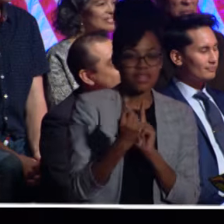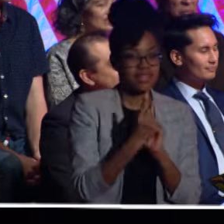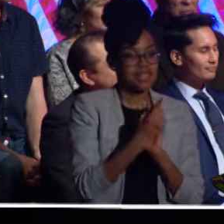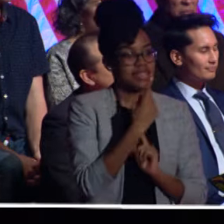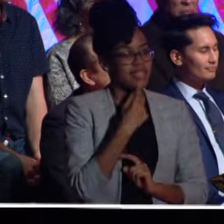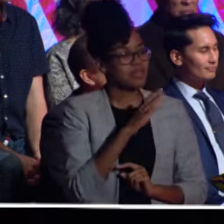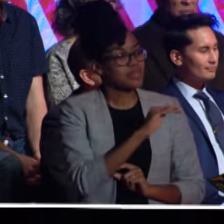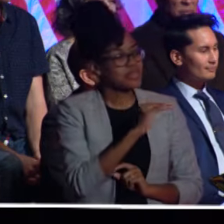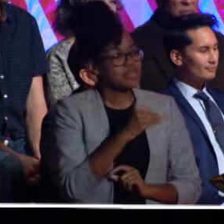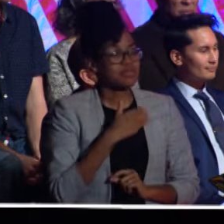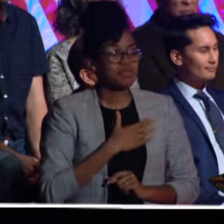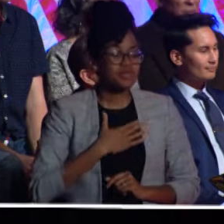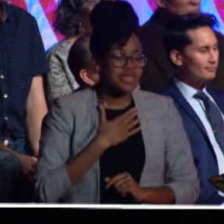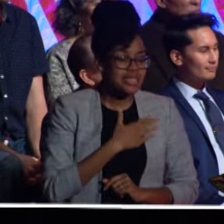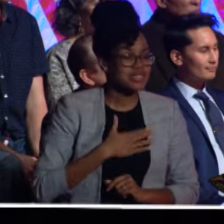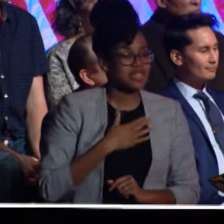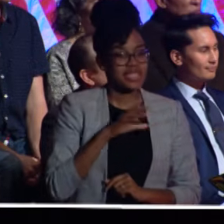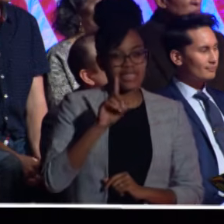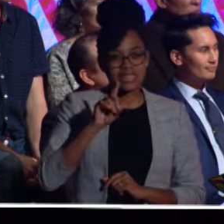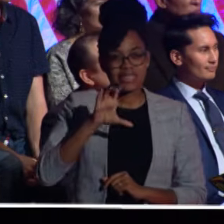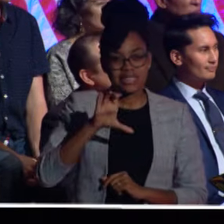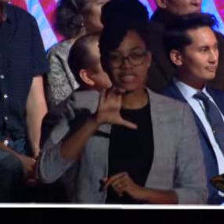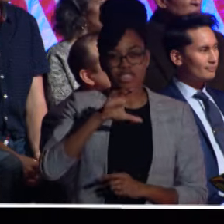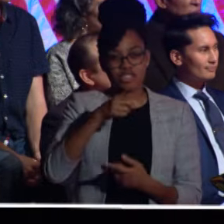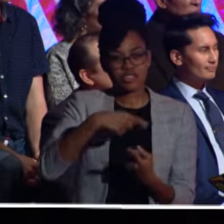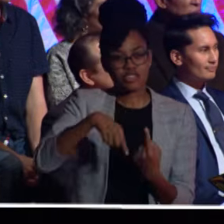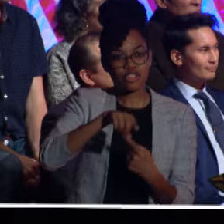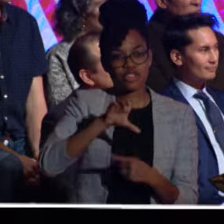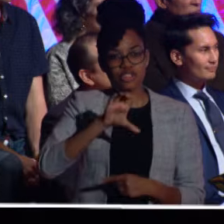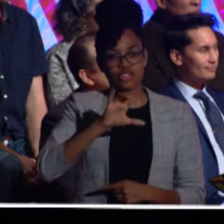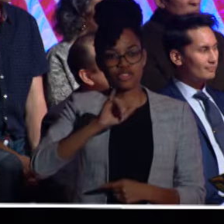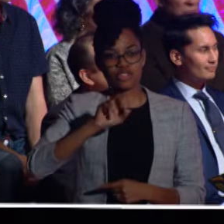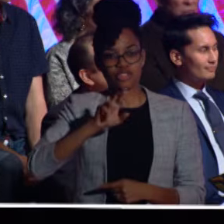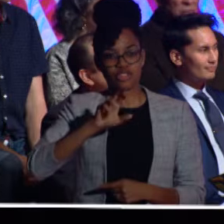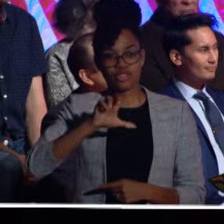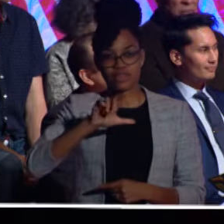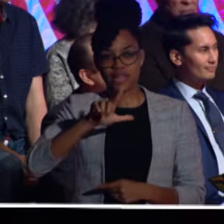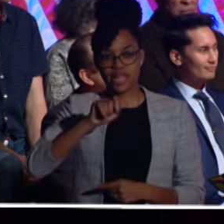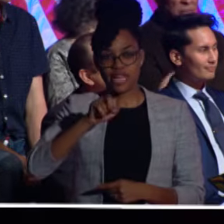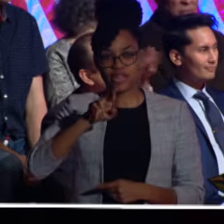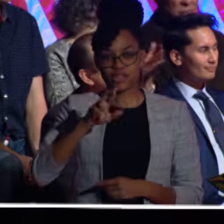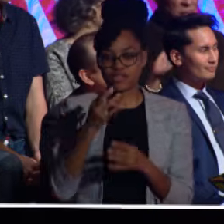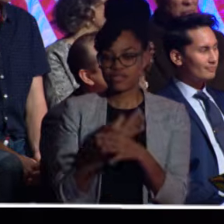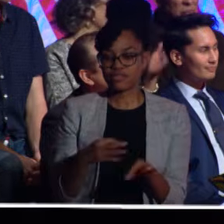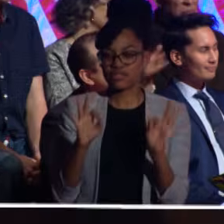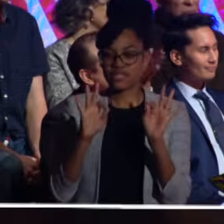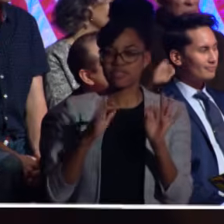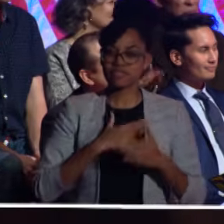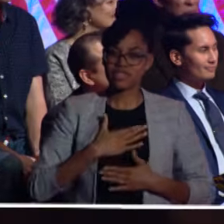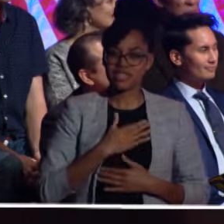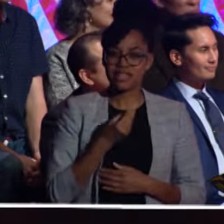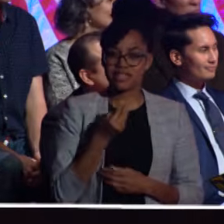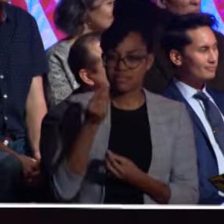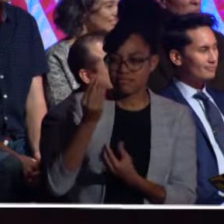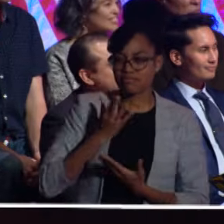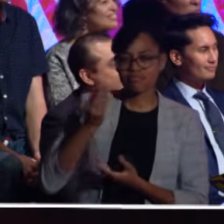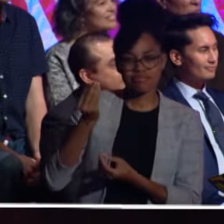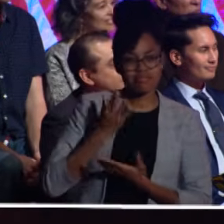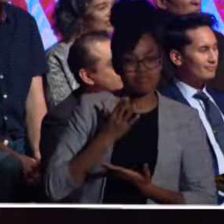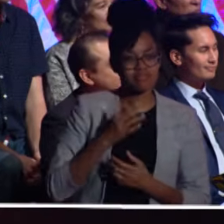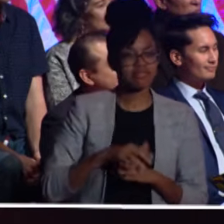the DC circulator being free. We may not think about it because it's just $1 each way, $2 a